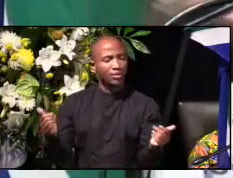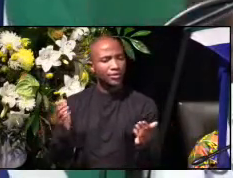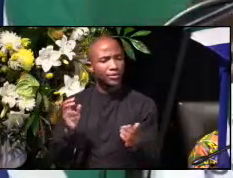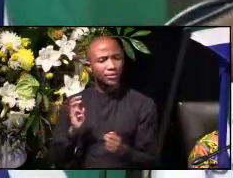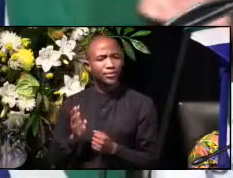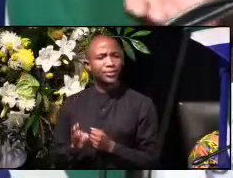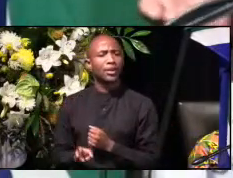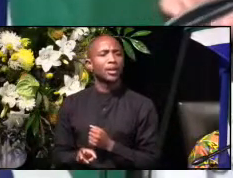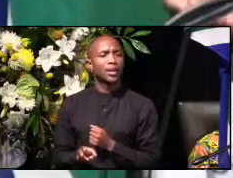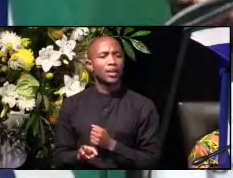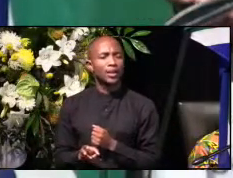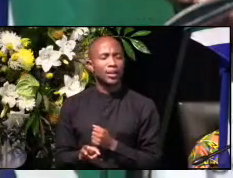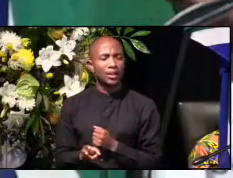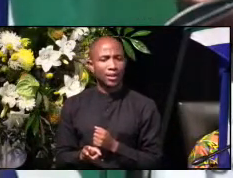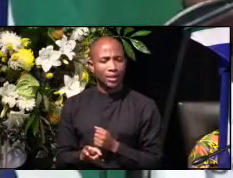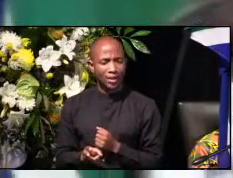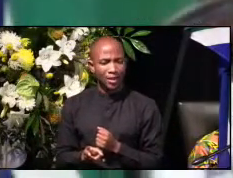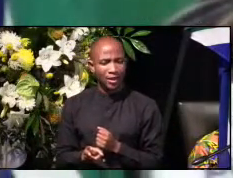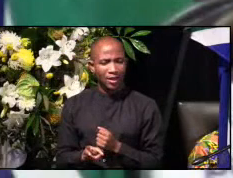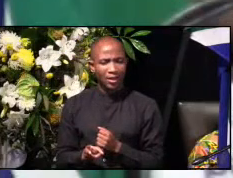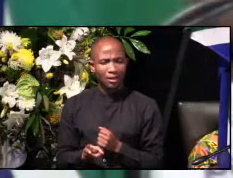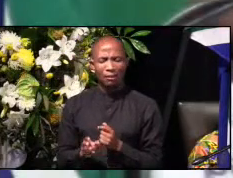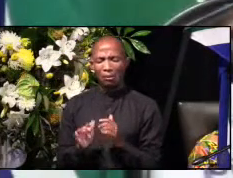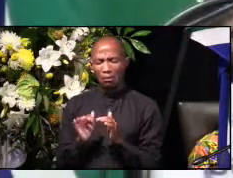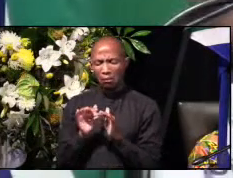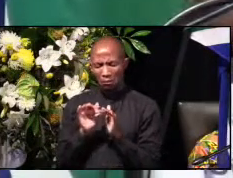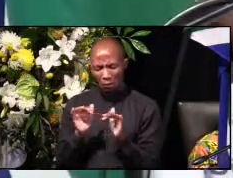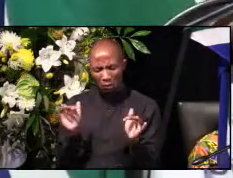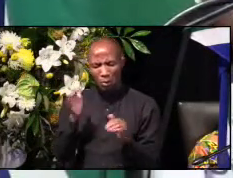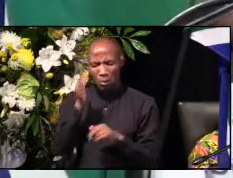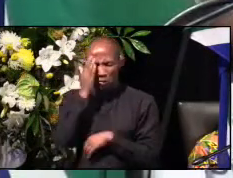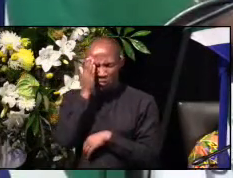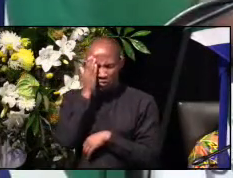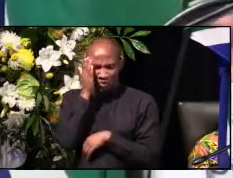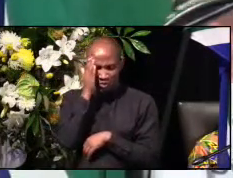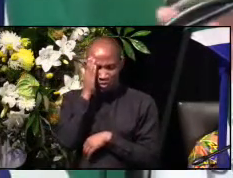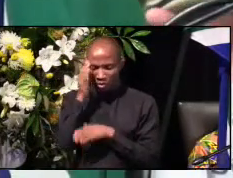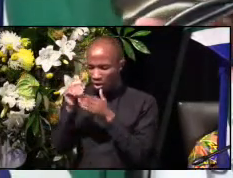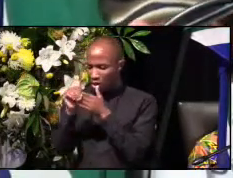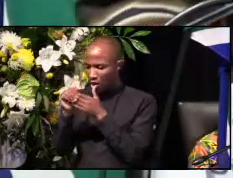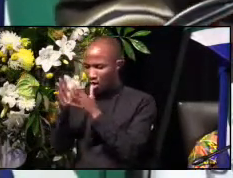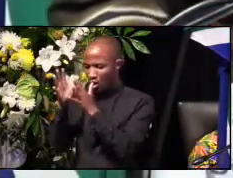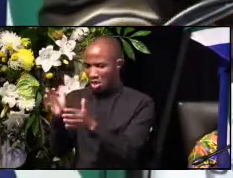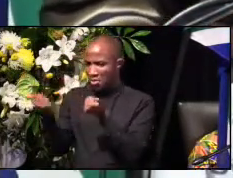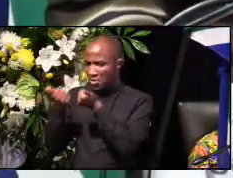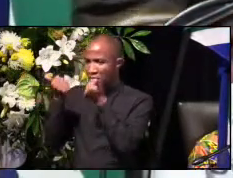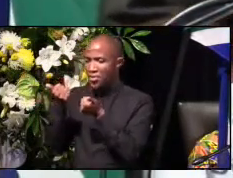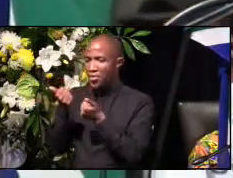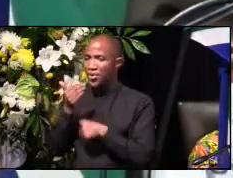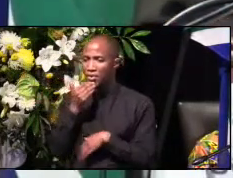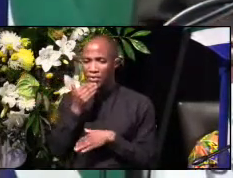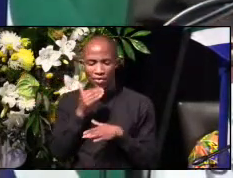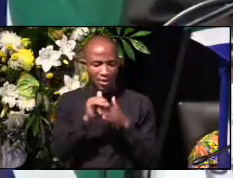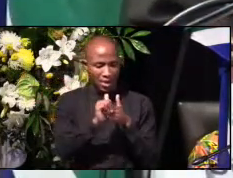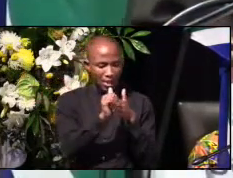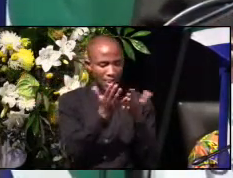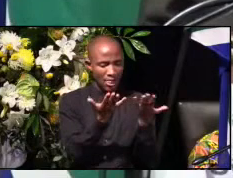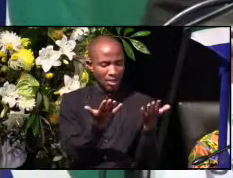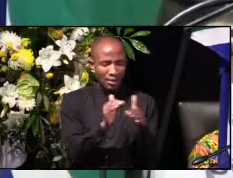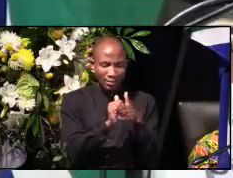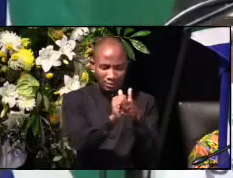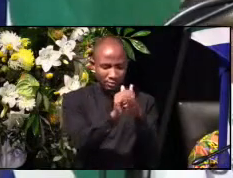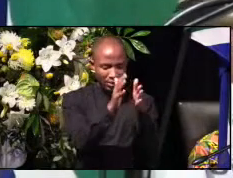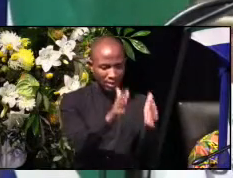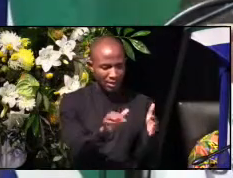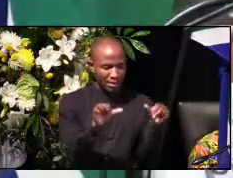it's organic people know who is a leader and who is not people know who is